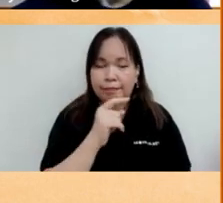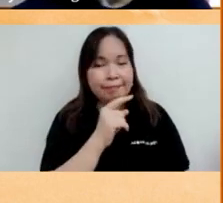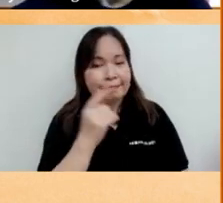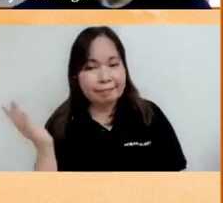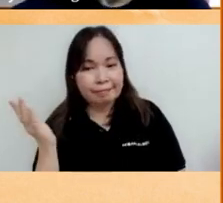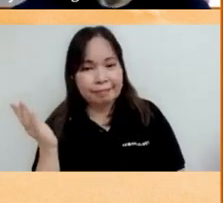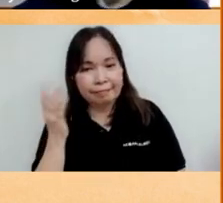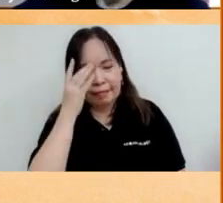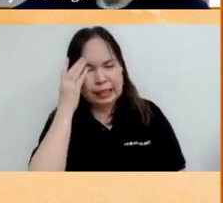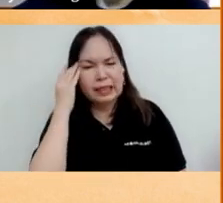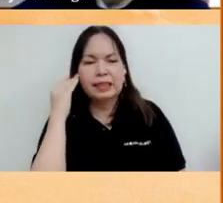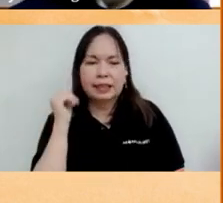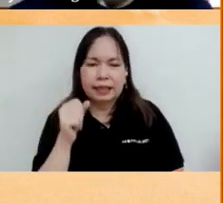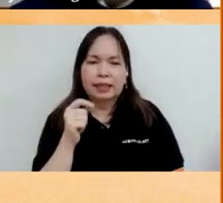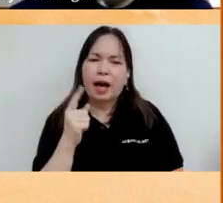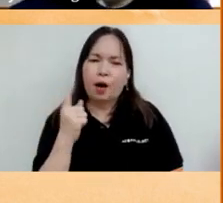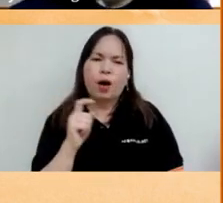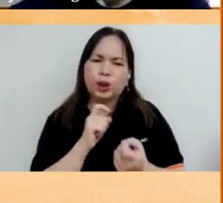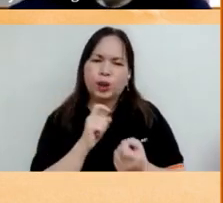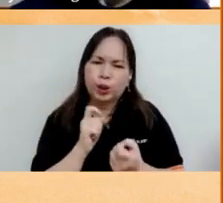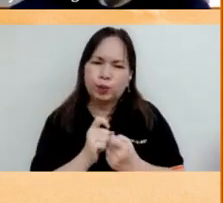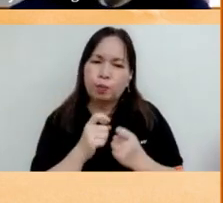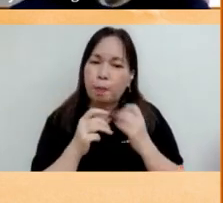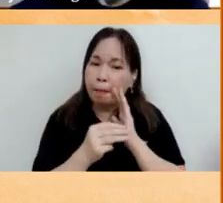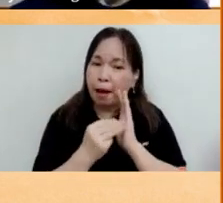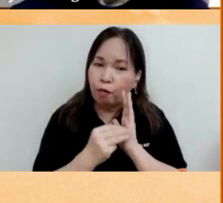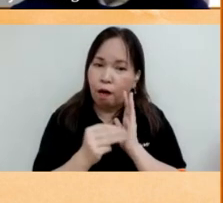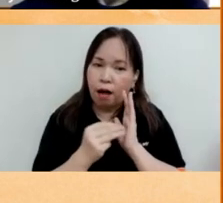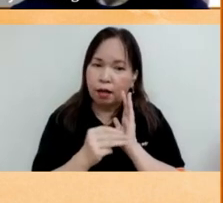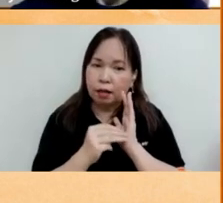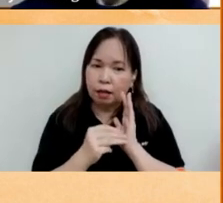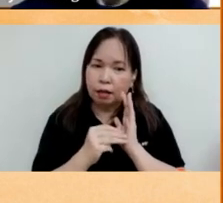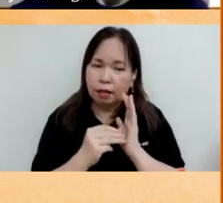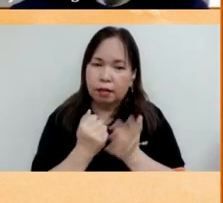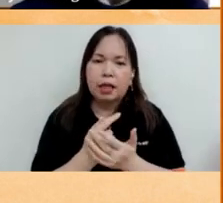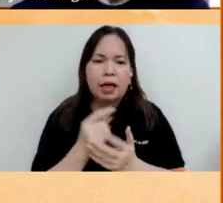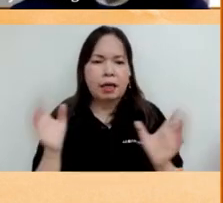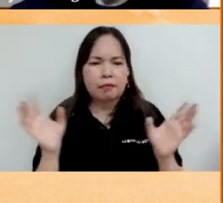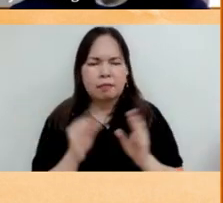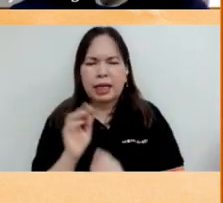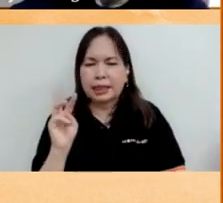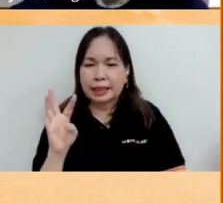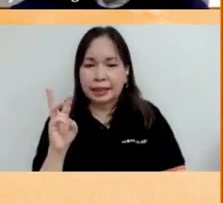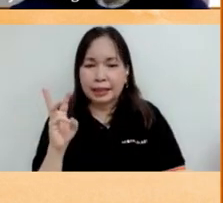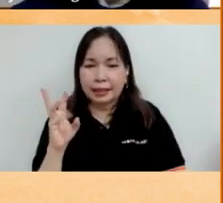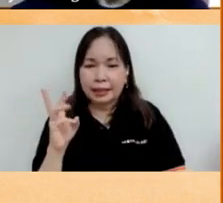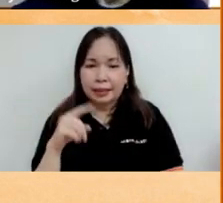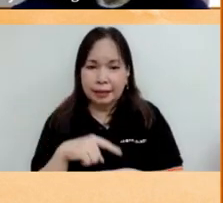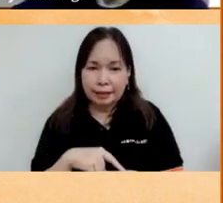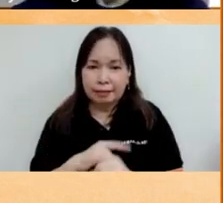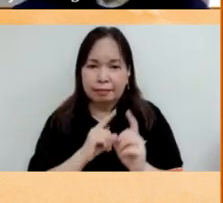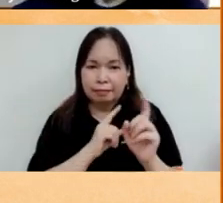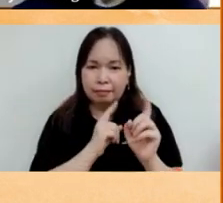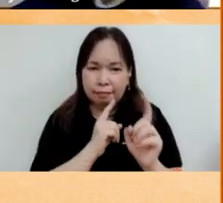treat childhood anxiety. It consists of 16 sessions, but there's an abridged version